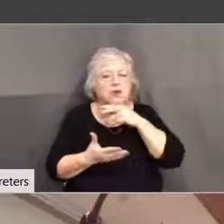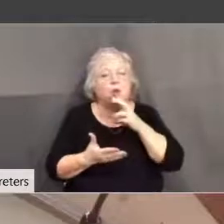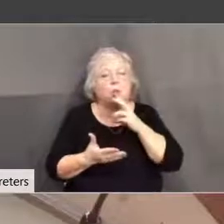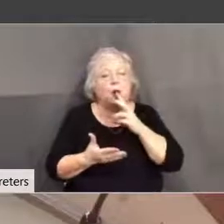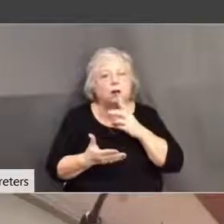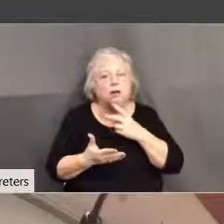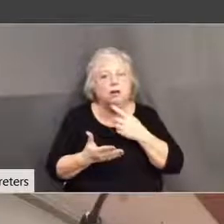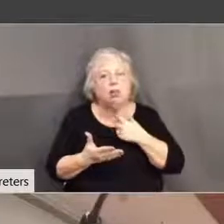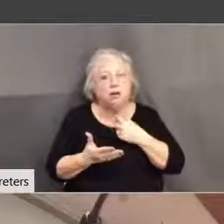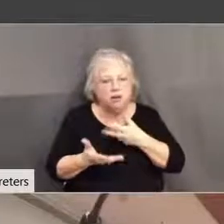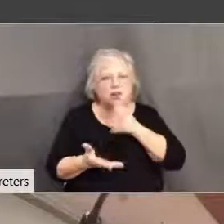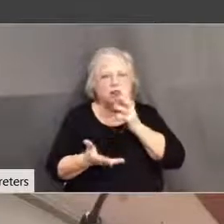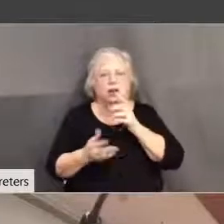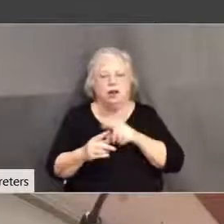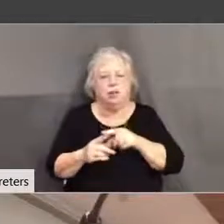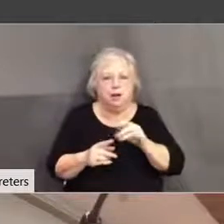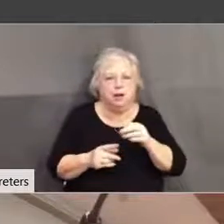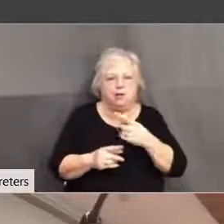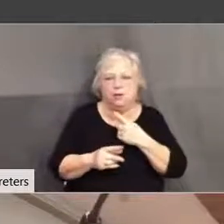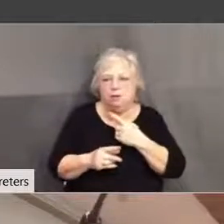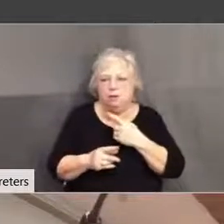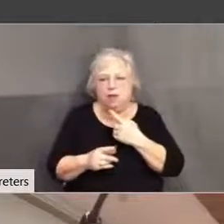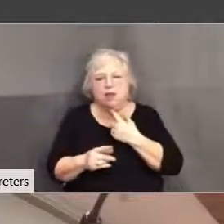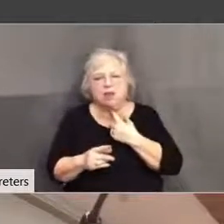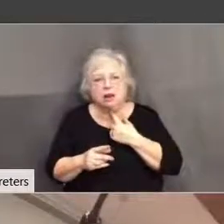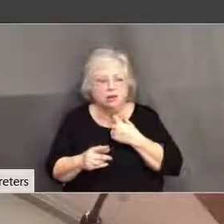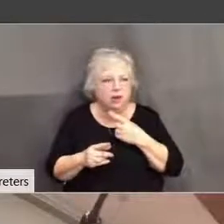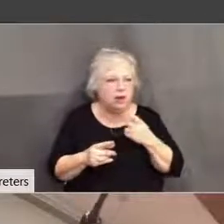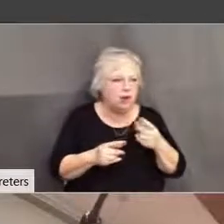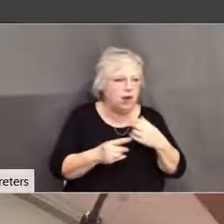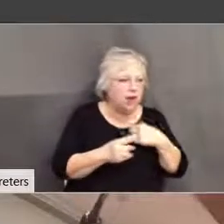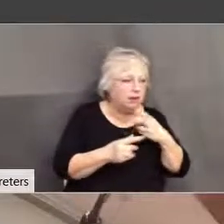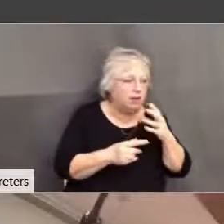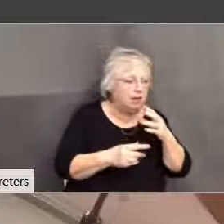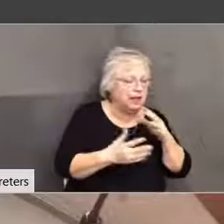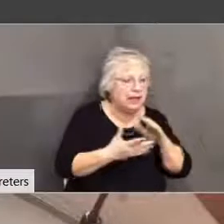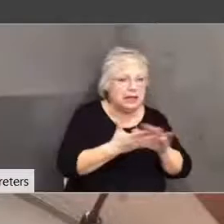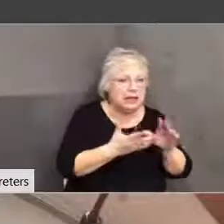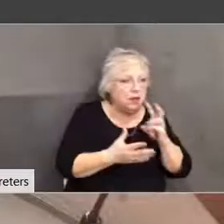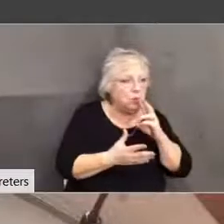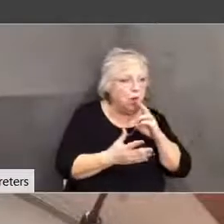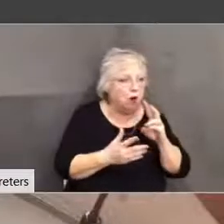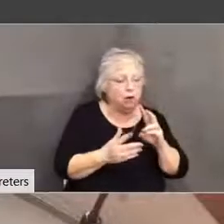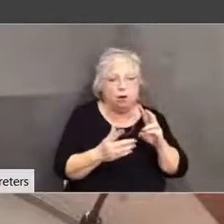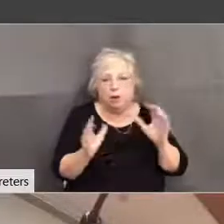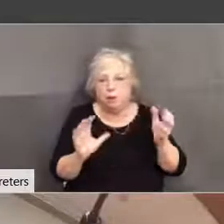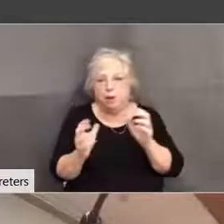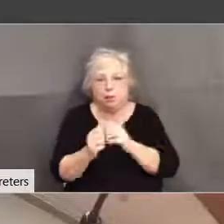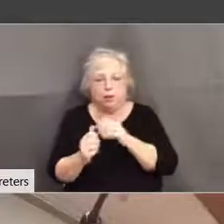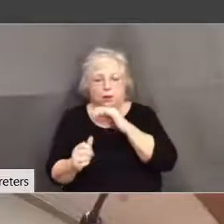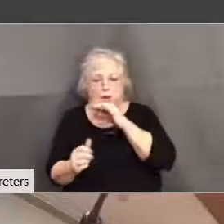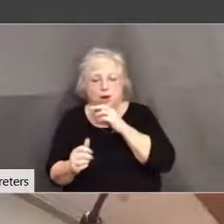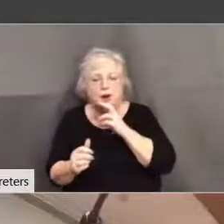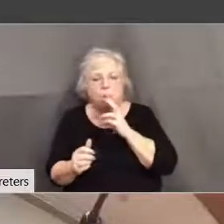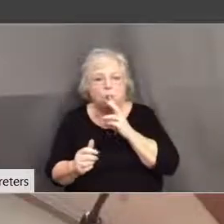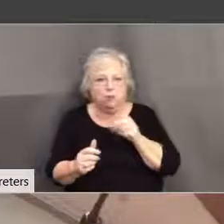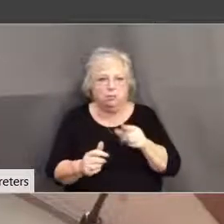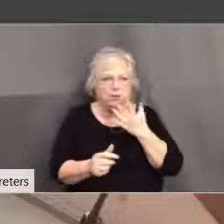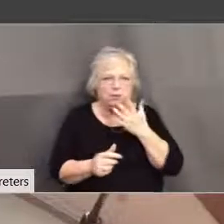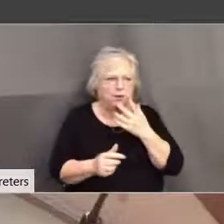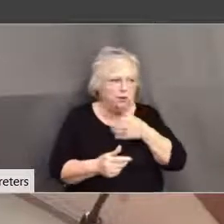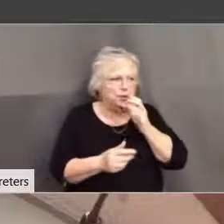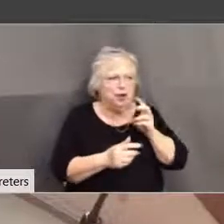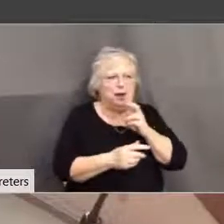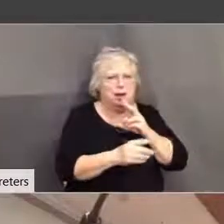and you had a glass of clean water, as opposed to that dirty water, you would drink the clean water. And I think from a policy standpoint, if we want to